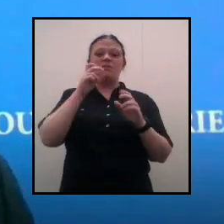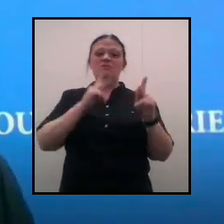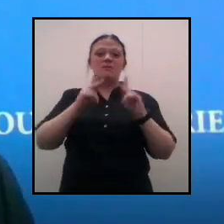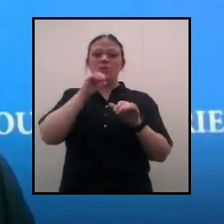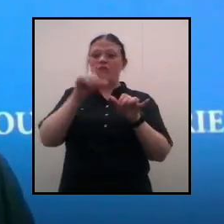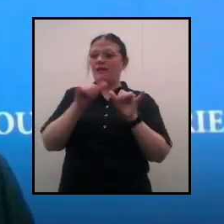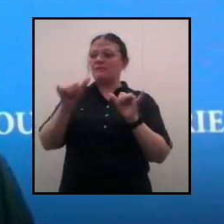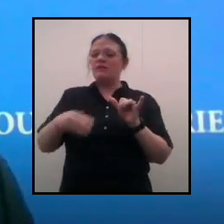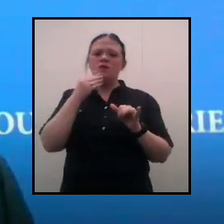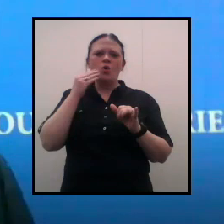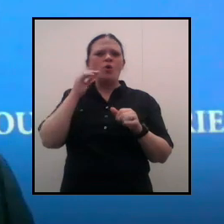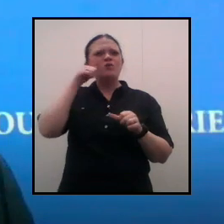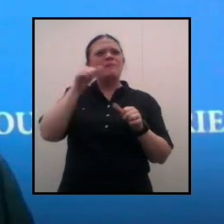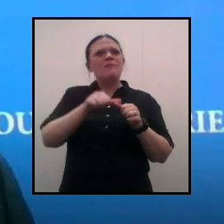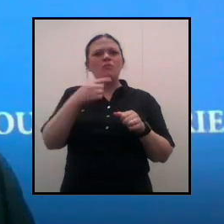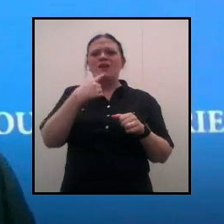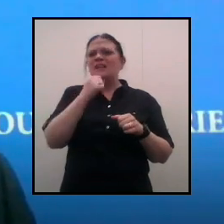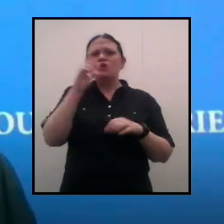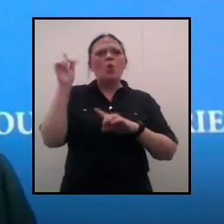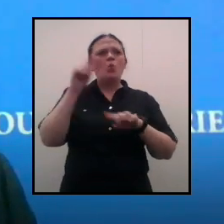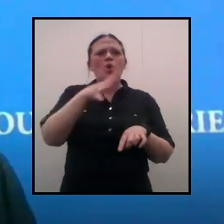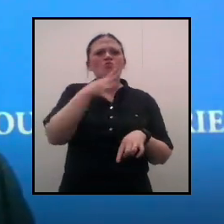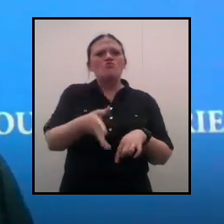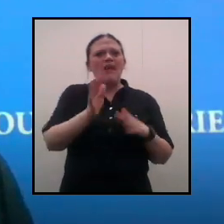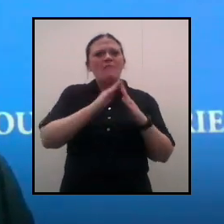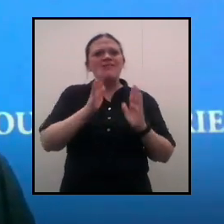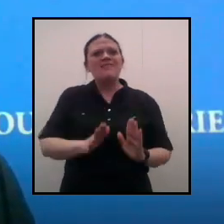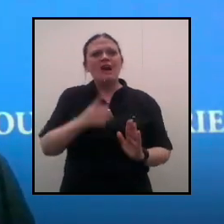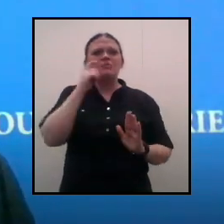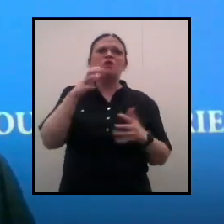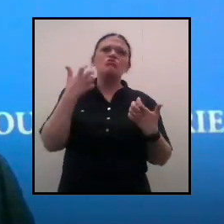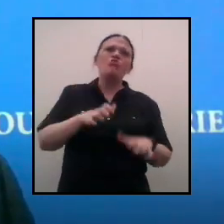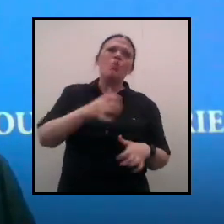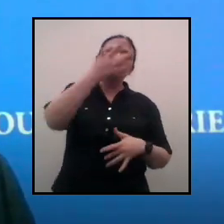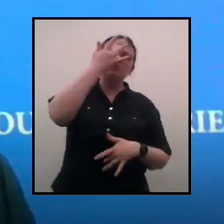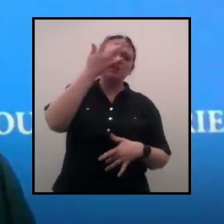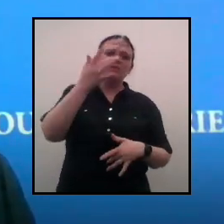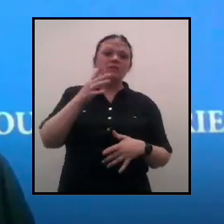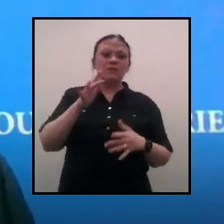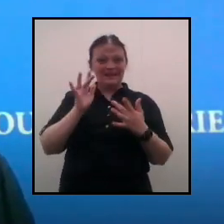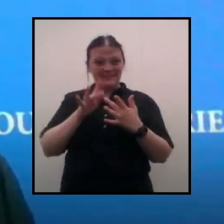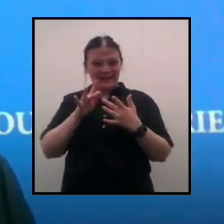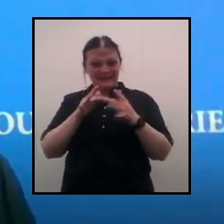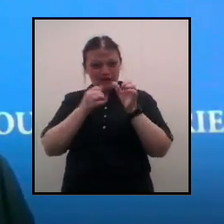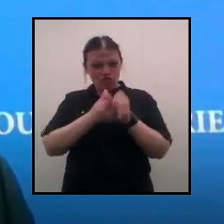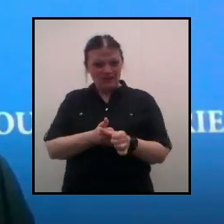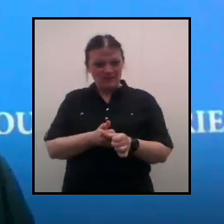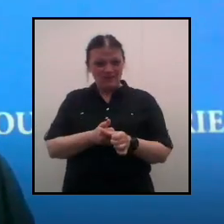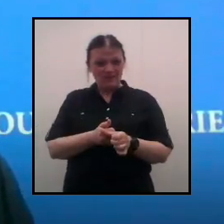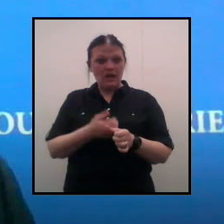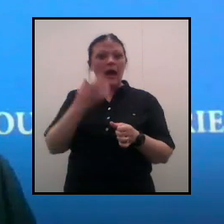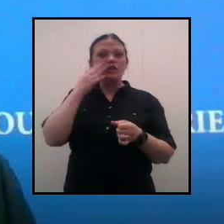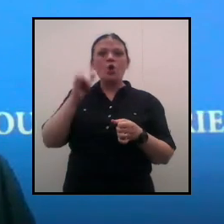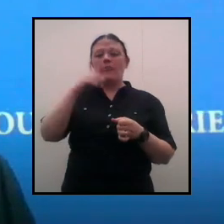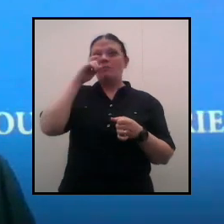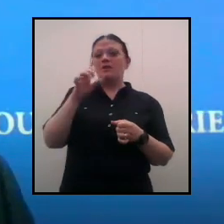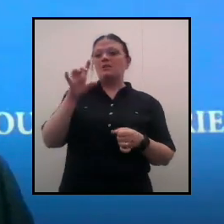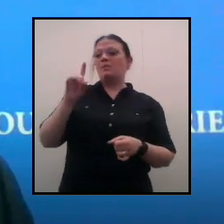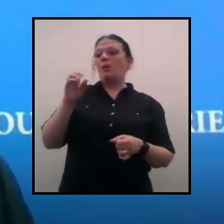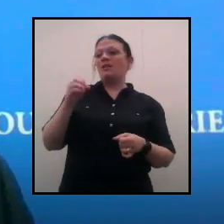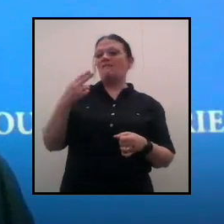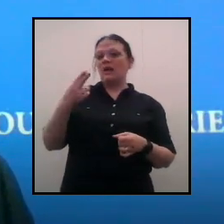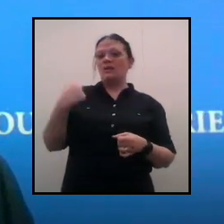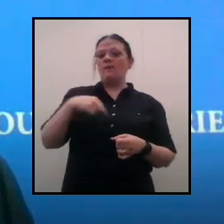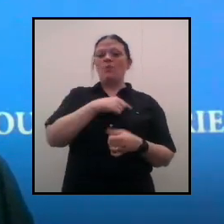go over to grandma's house and get grandma sick? And you were talking about contact tracing? I know because it was told by the Department of Health, we